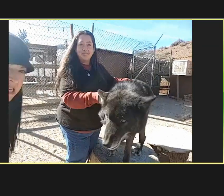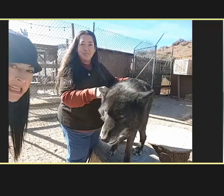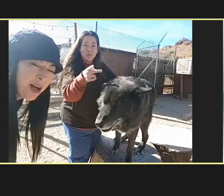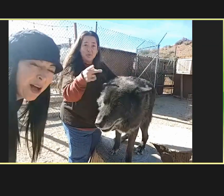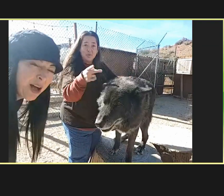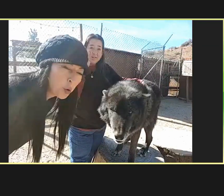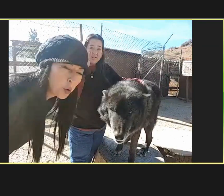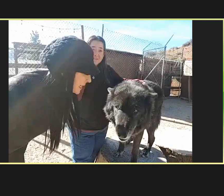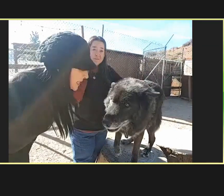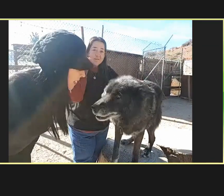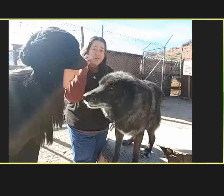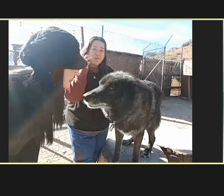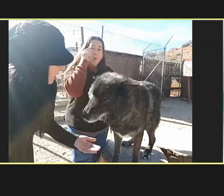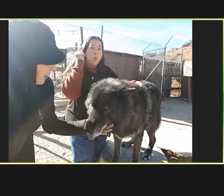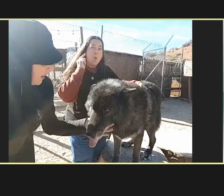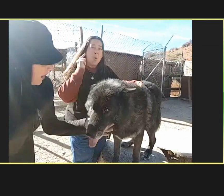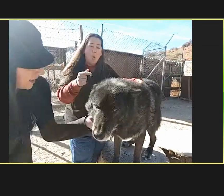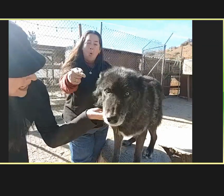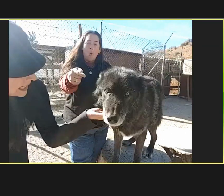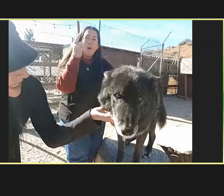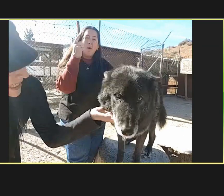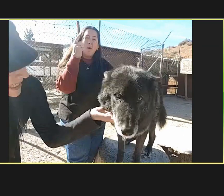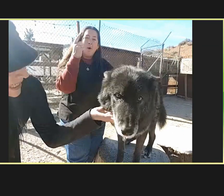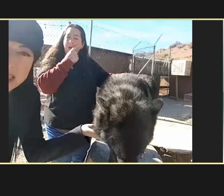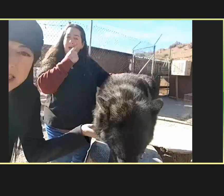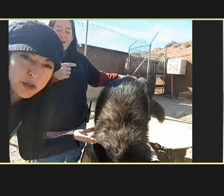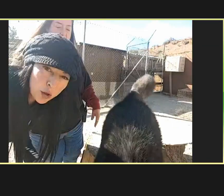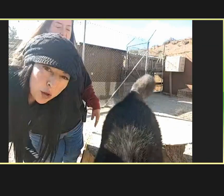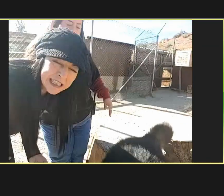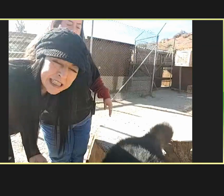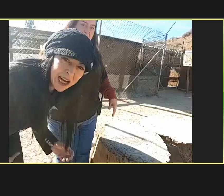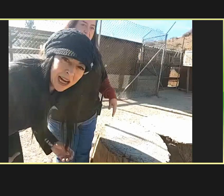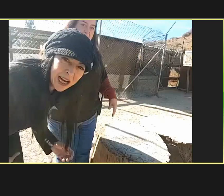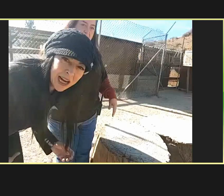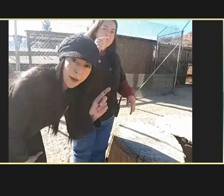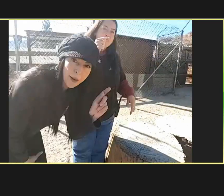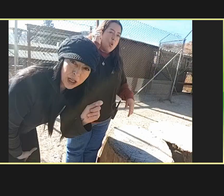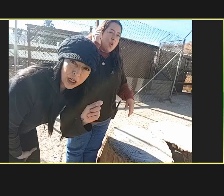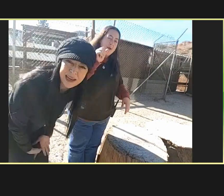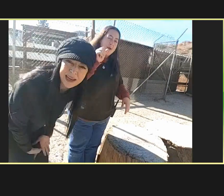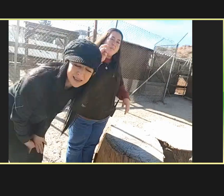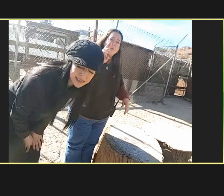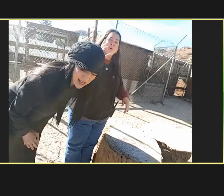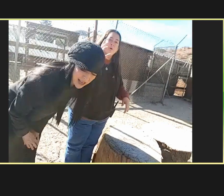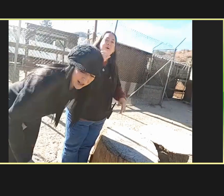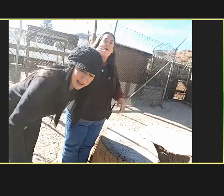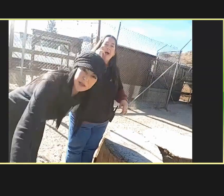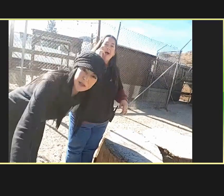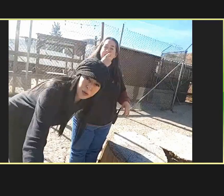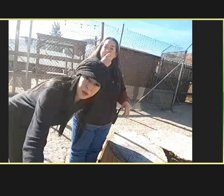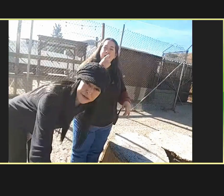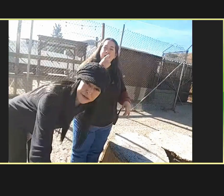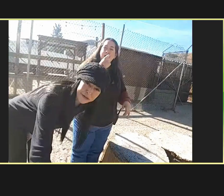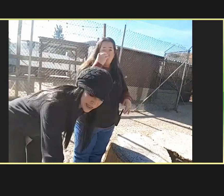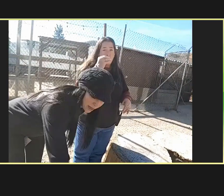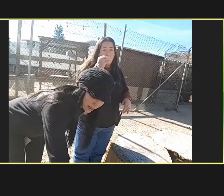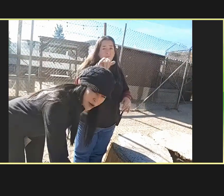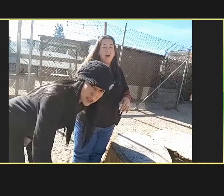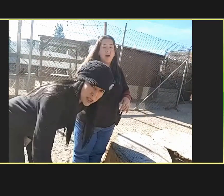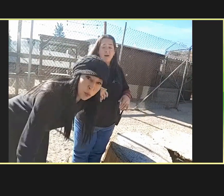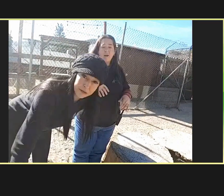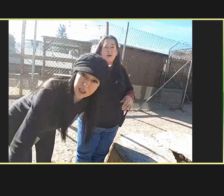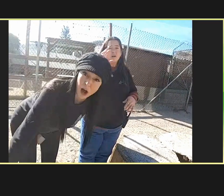Do you guys see how gold his eyes are? He's got these beautiful golden kind of amber colored eyes. That's